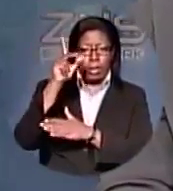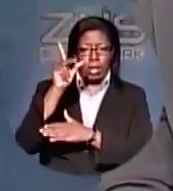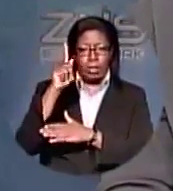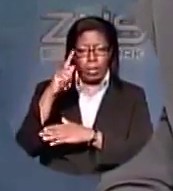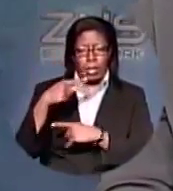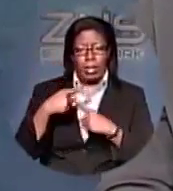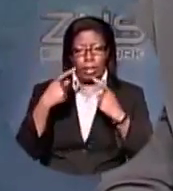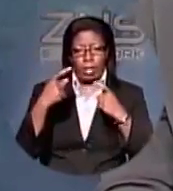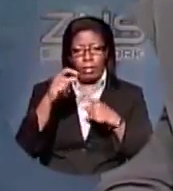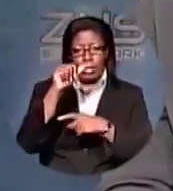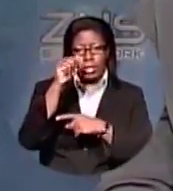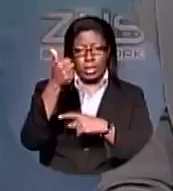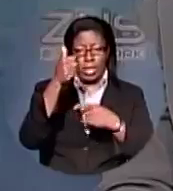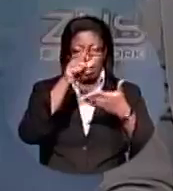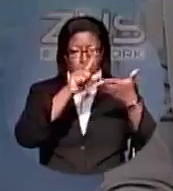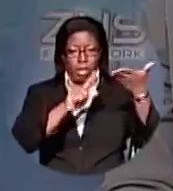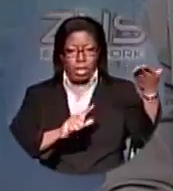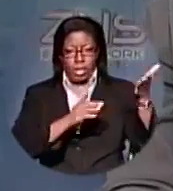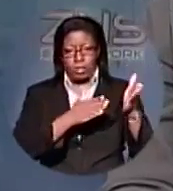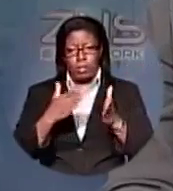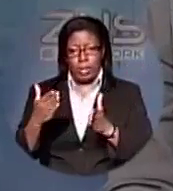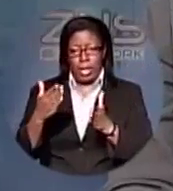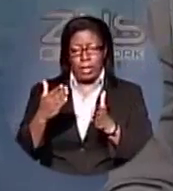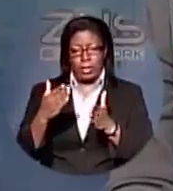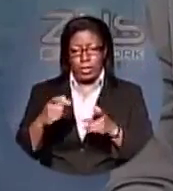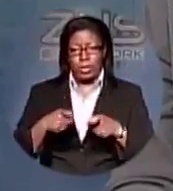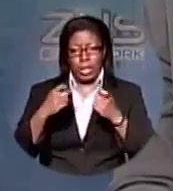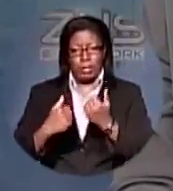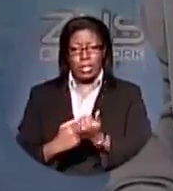released a 10-point plan today to provide assistance to